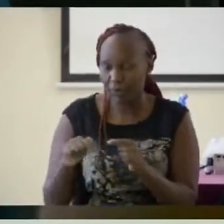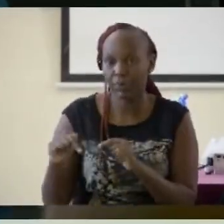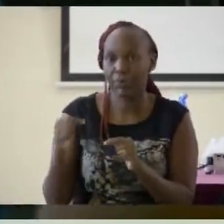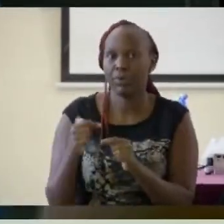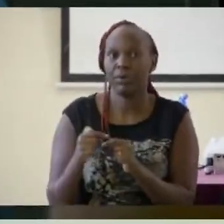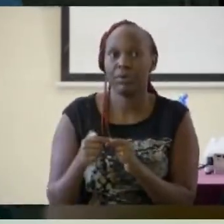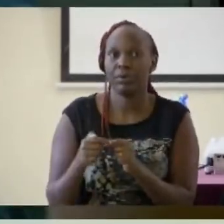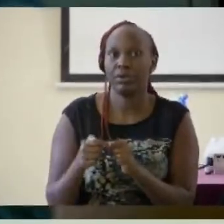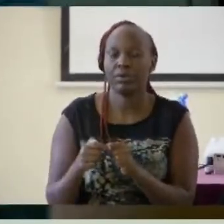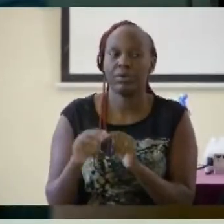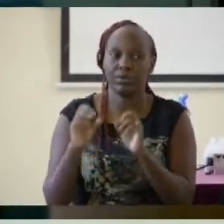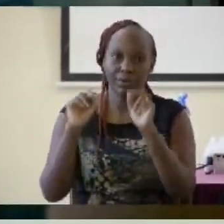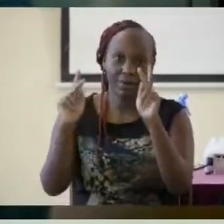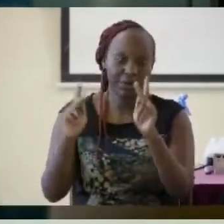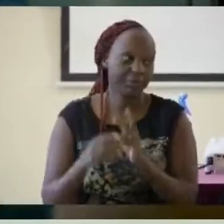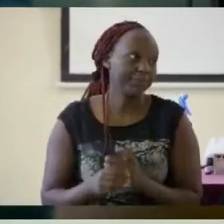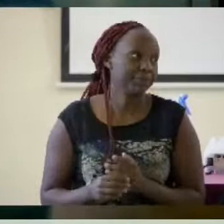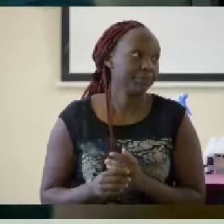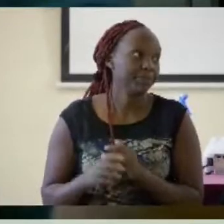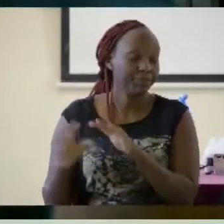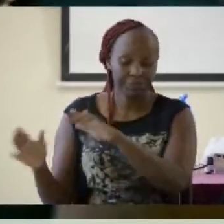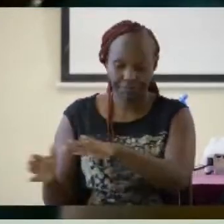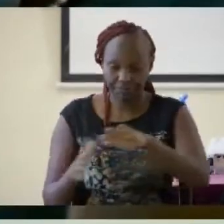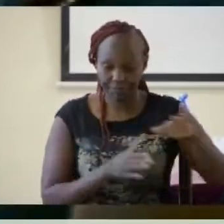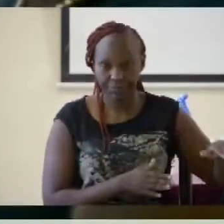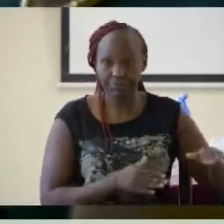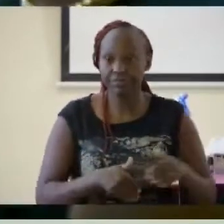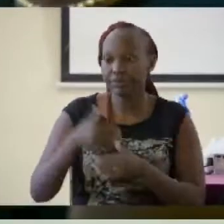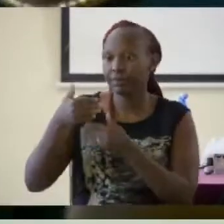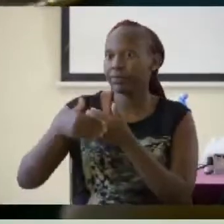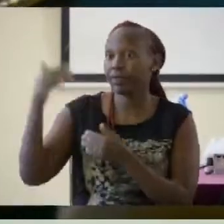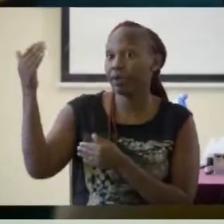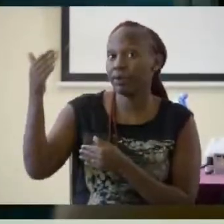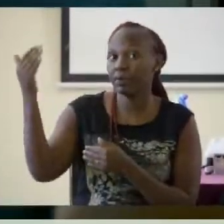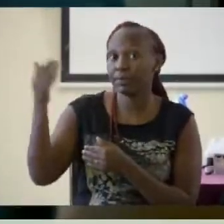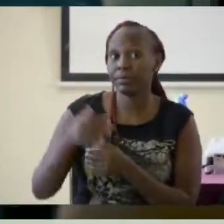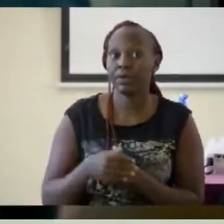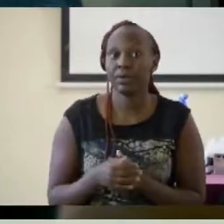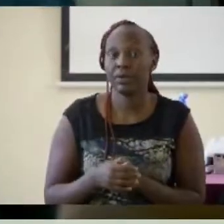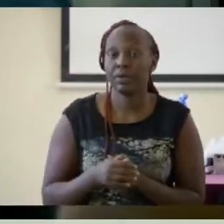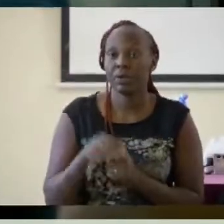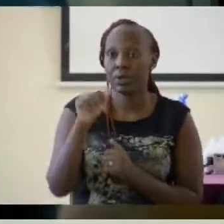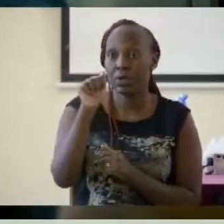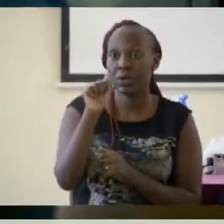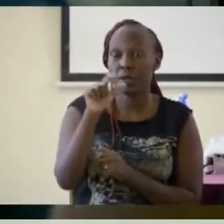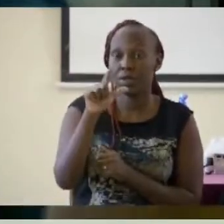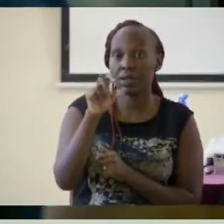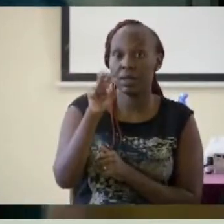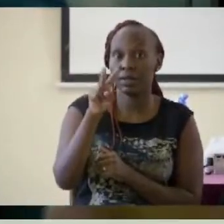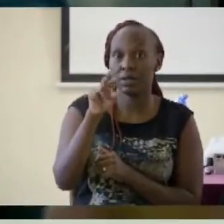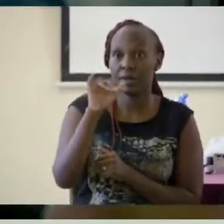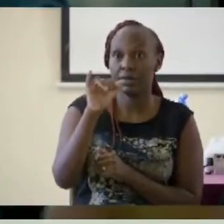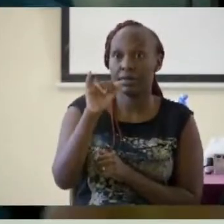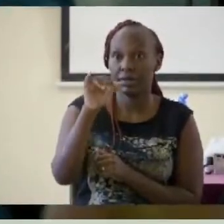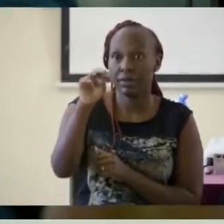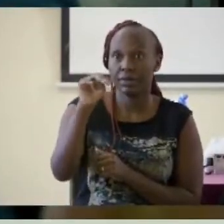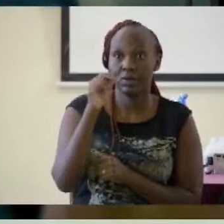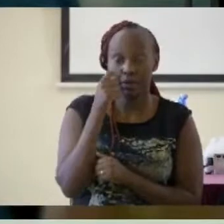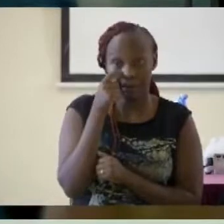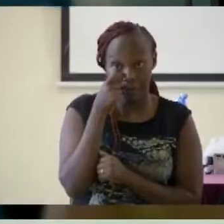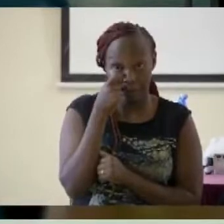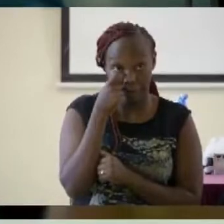you? Anyway, let's go to the next presentation by Alvin Kosgei. Is Alvin